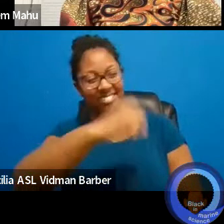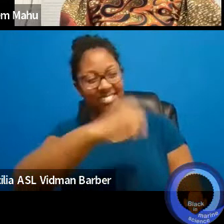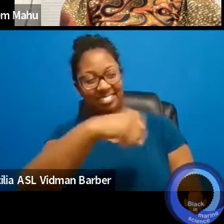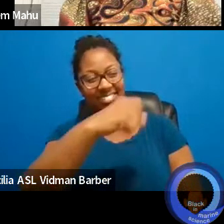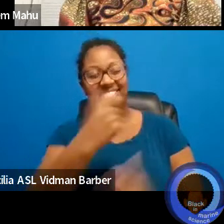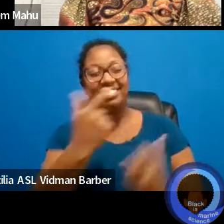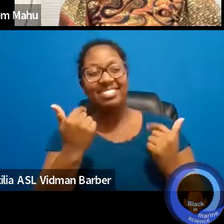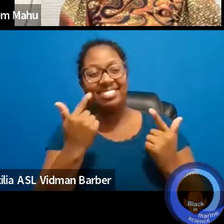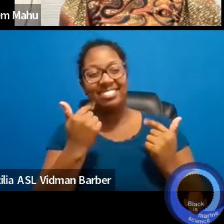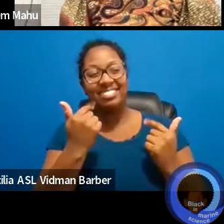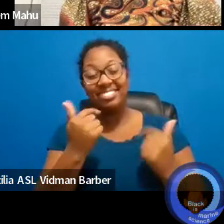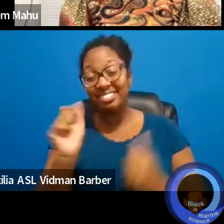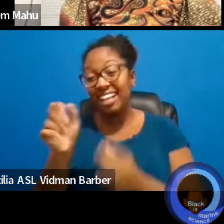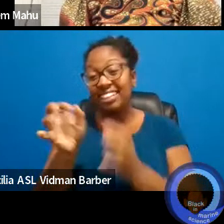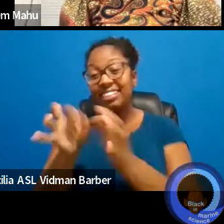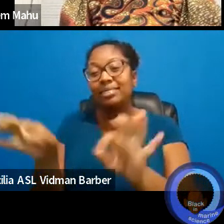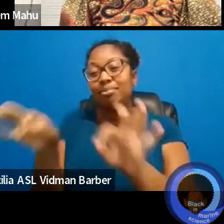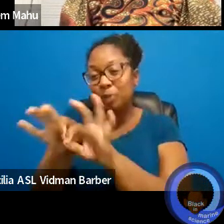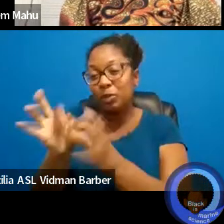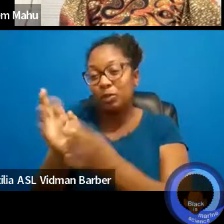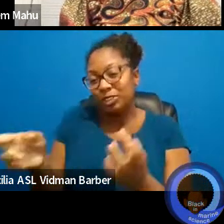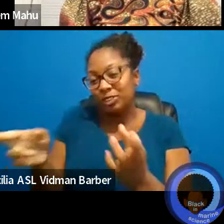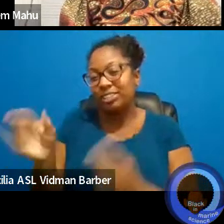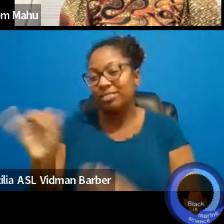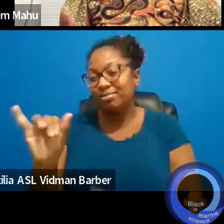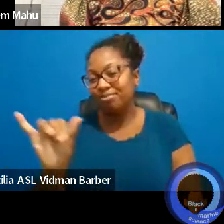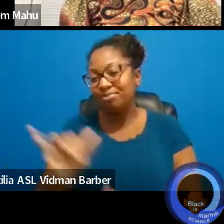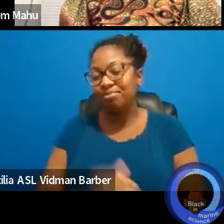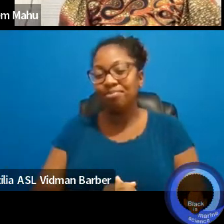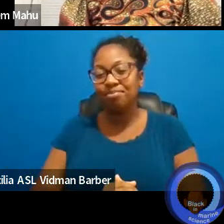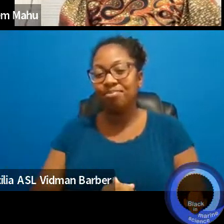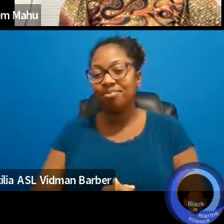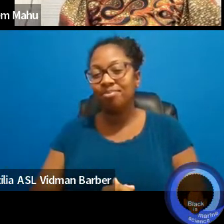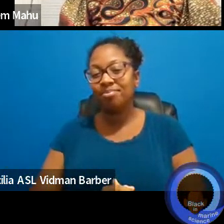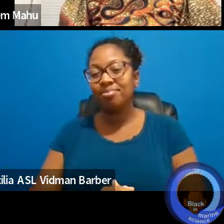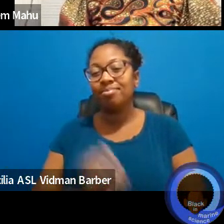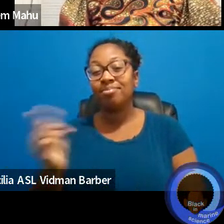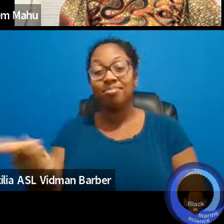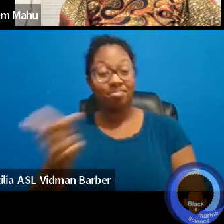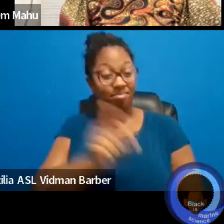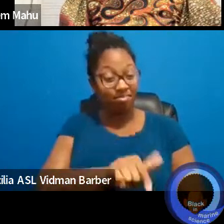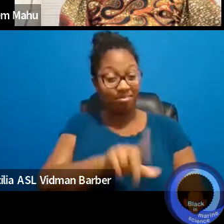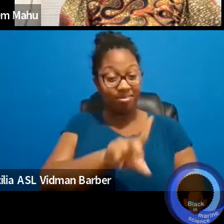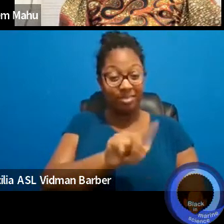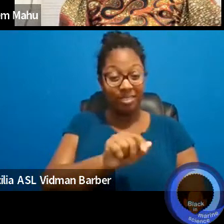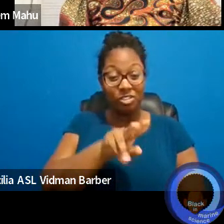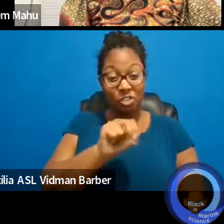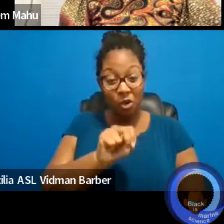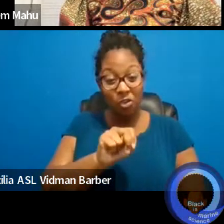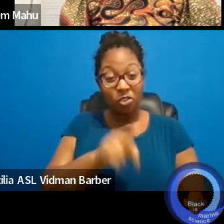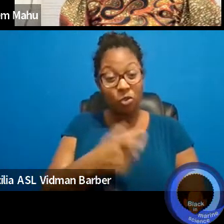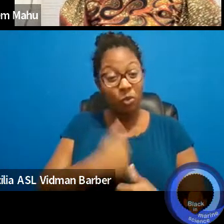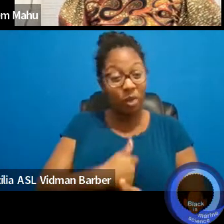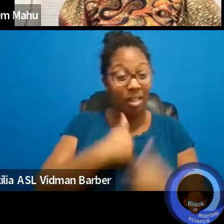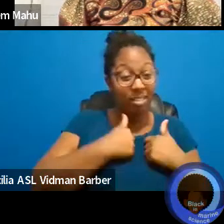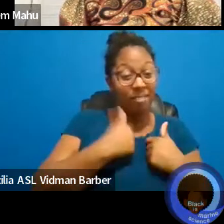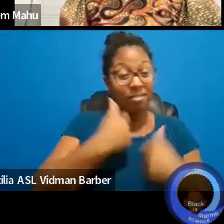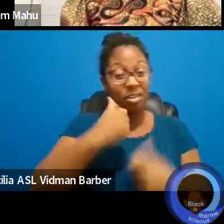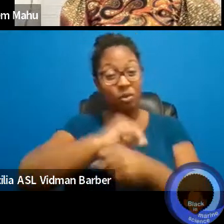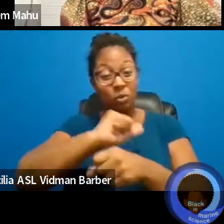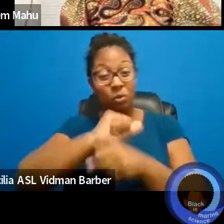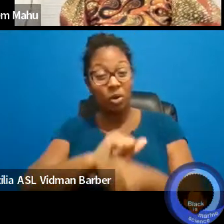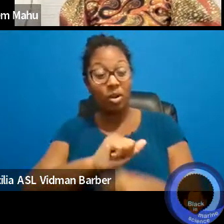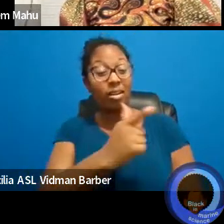another important resource. All right, yeah. Miss Dawn, I know you live and work in Gambia,